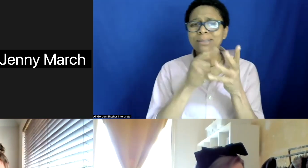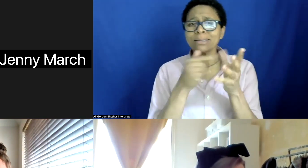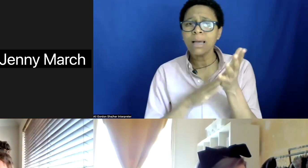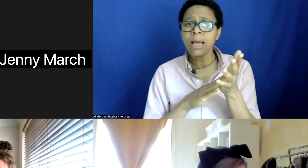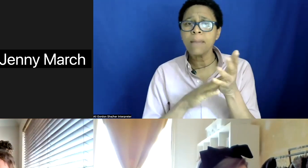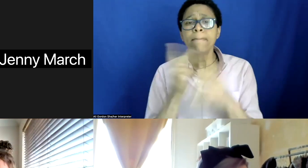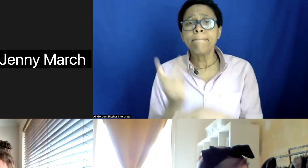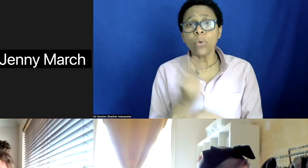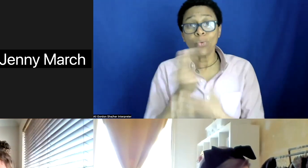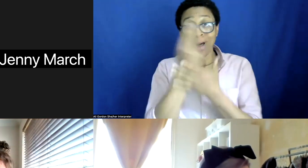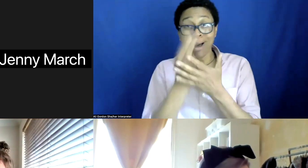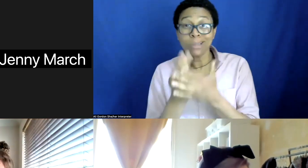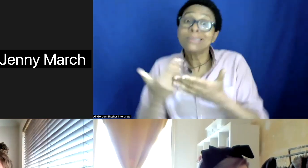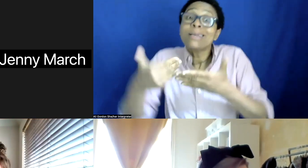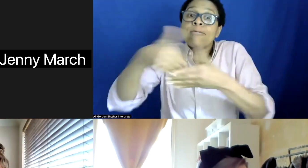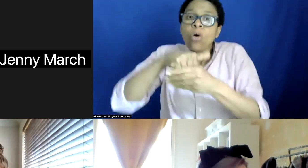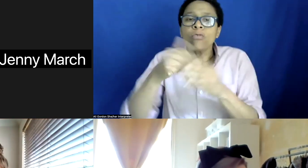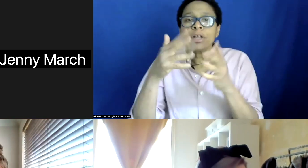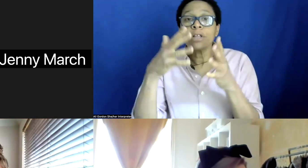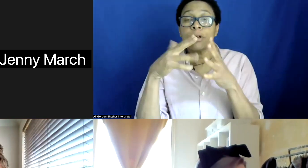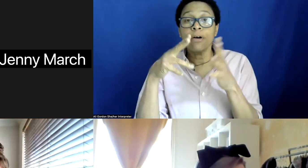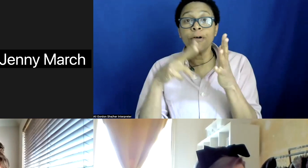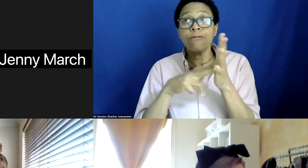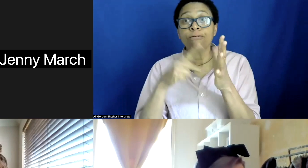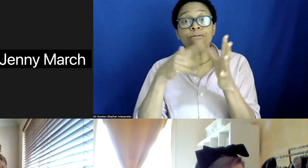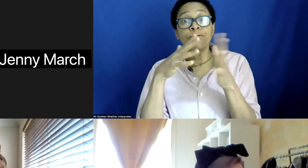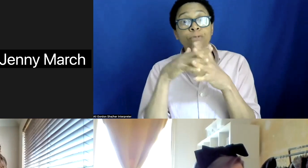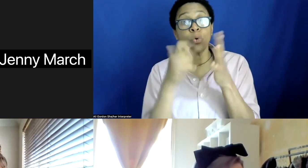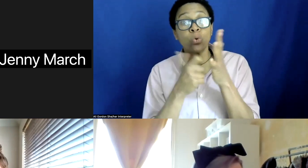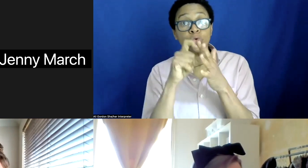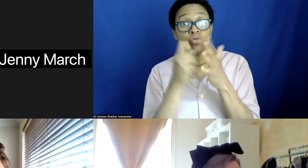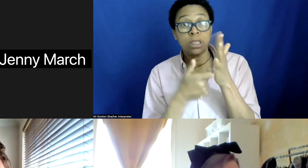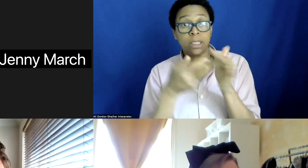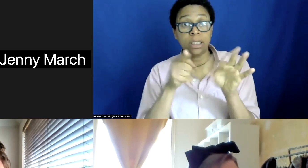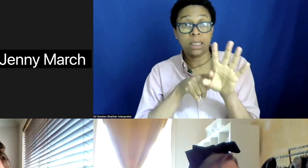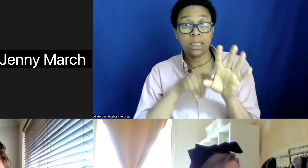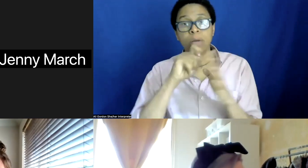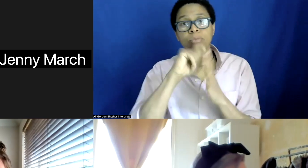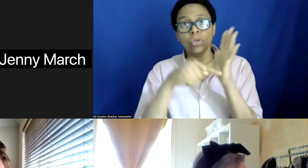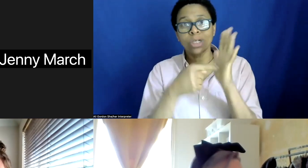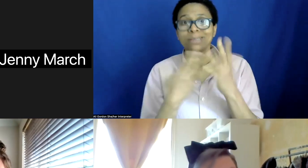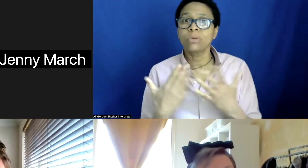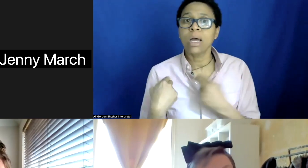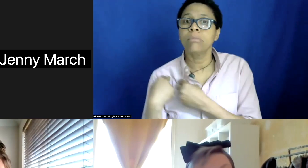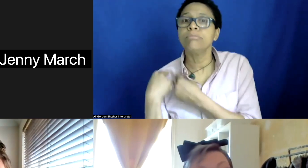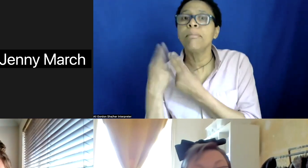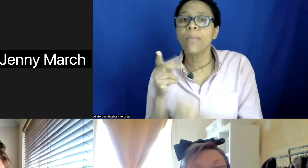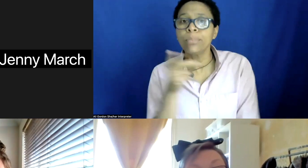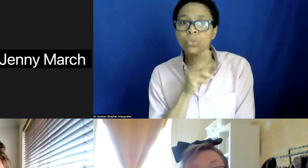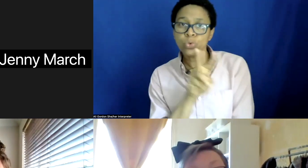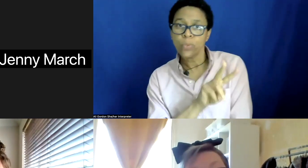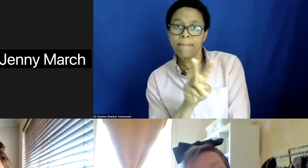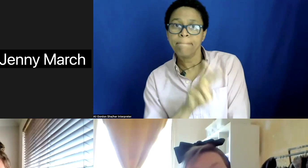I mentioned briefly in my presentation. So Jenny and Sam, I will pass over to you two now.